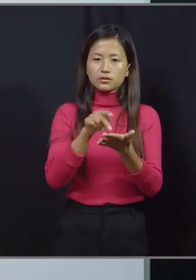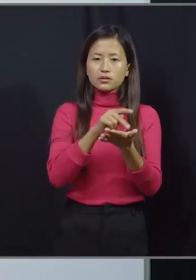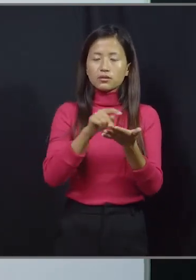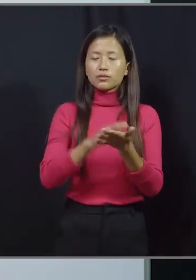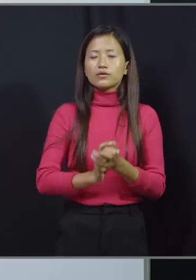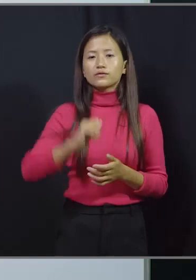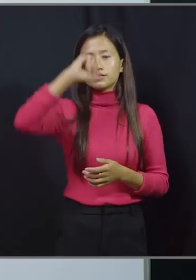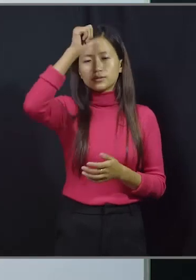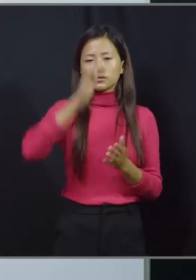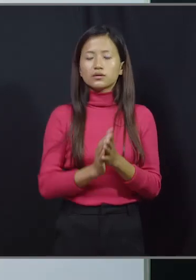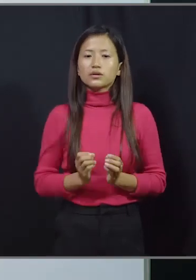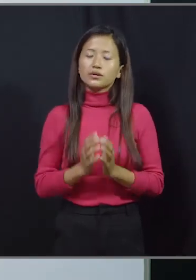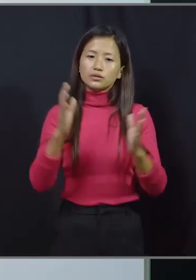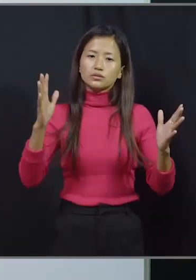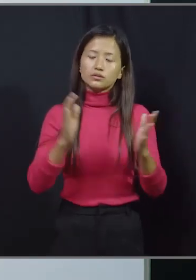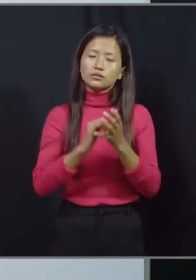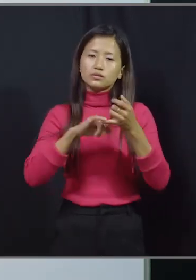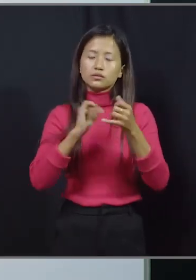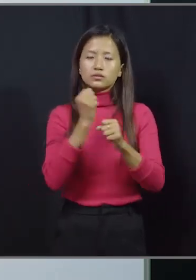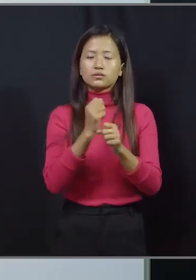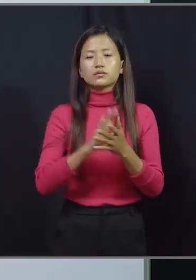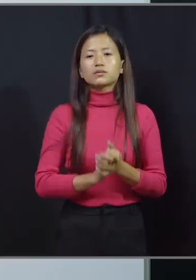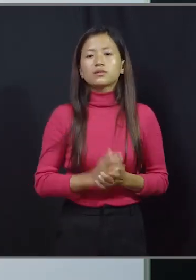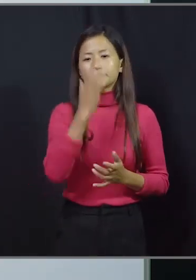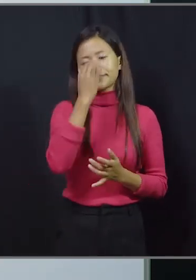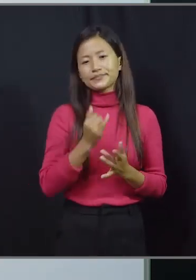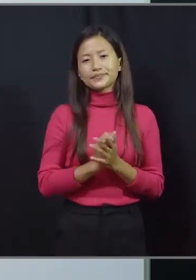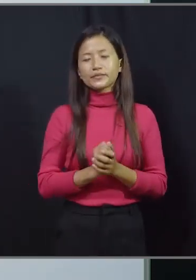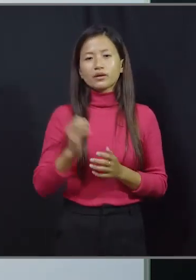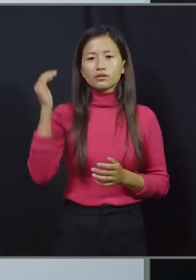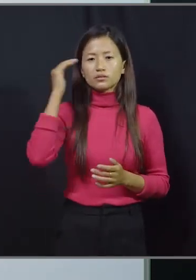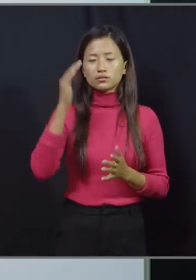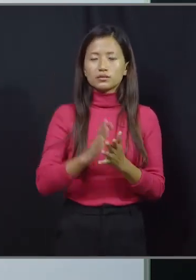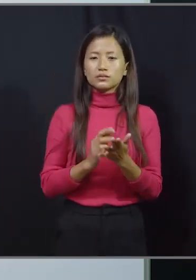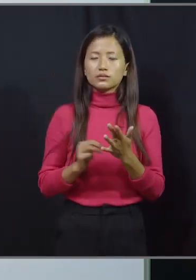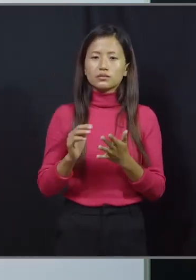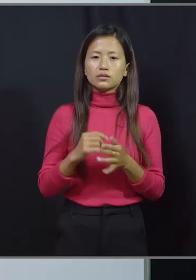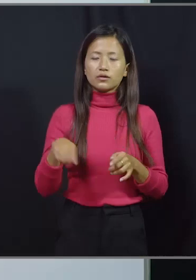huge significance or weightage. And that's why it